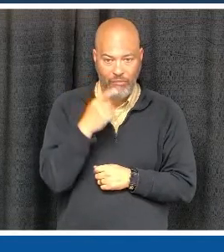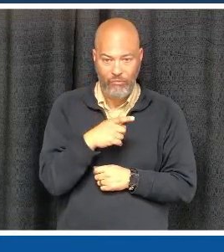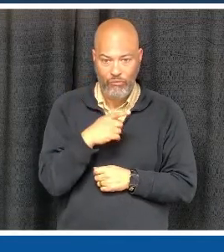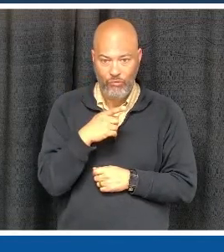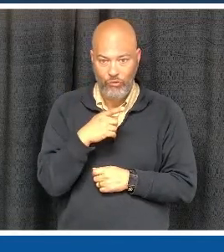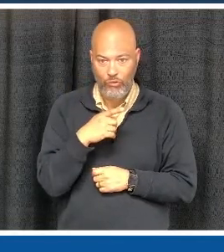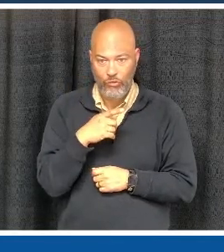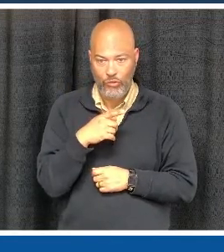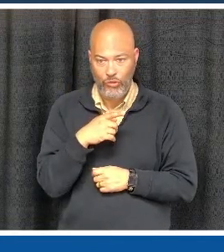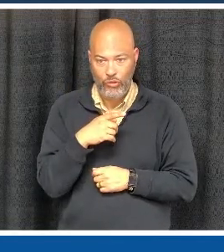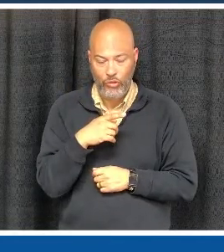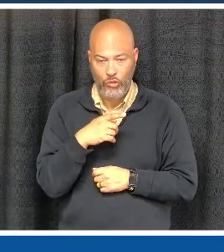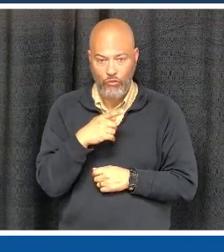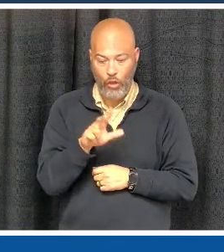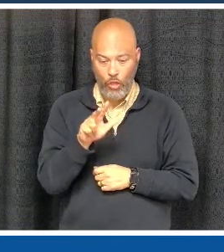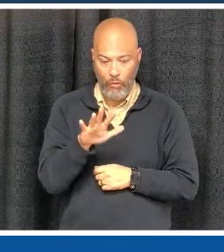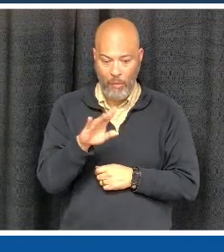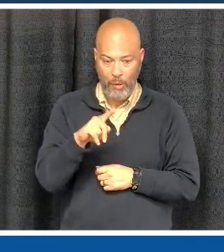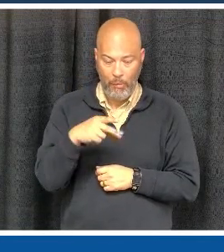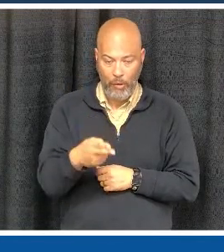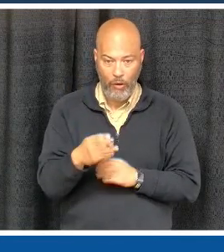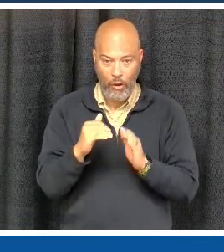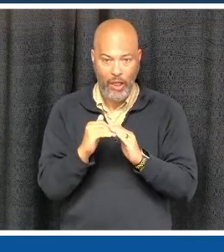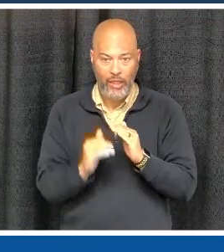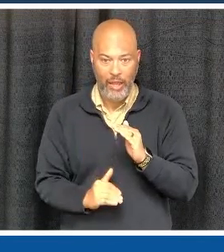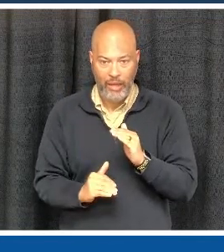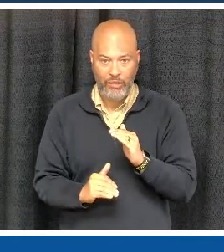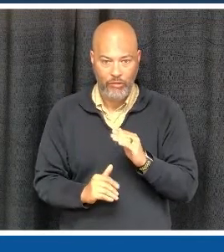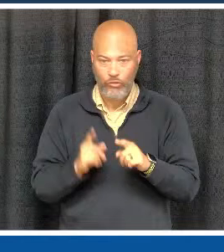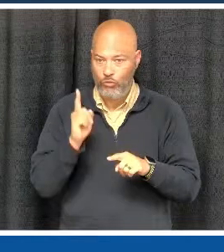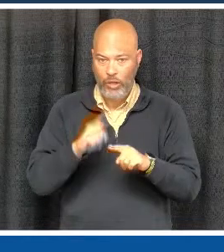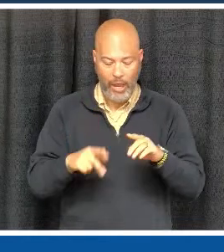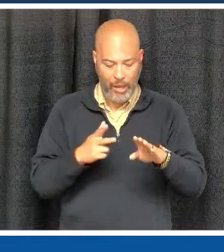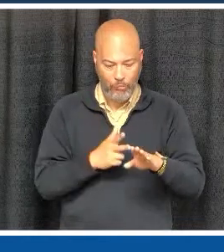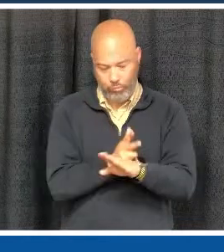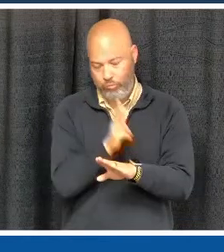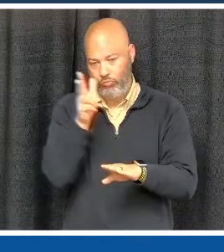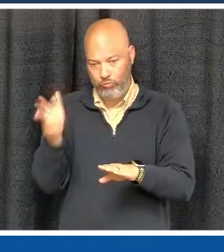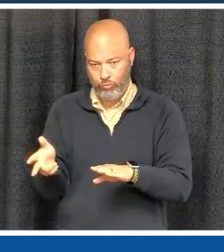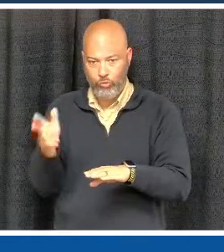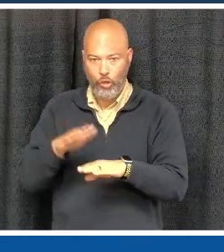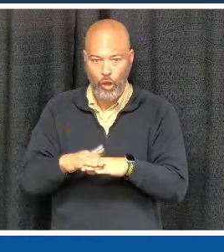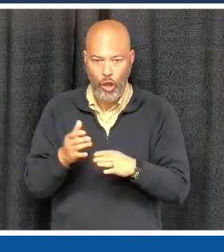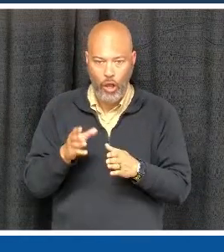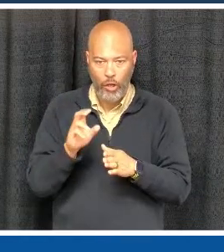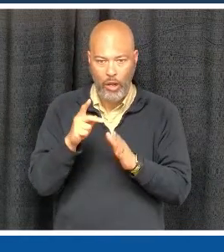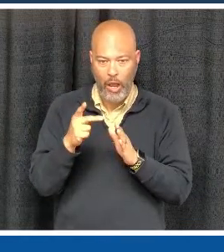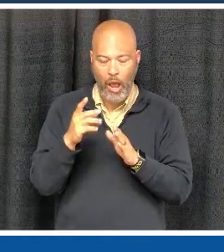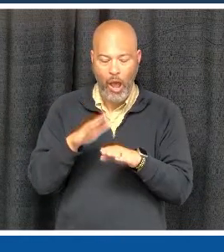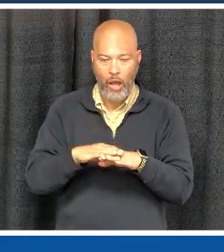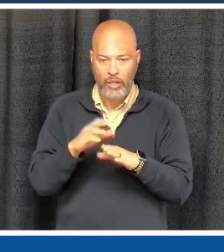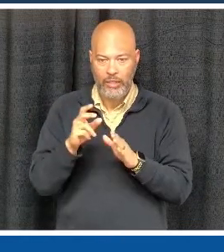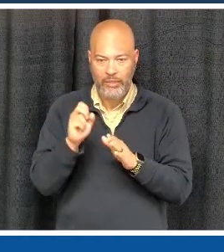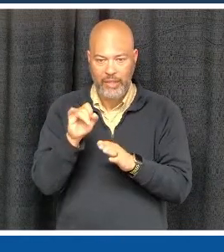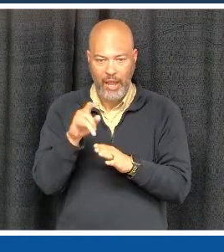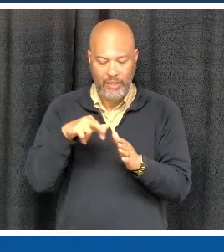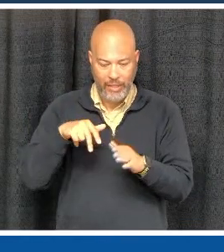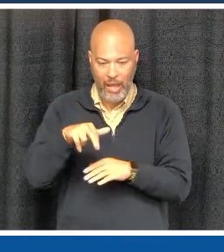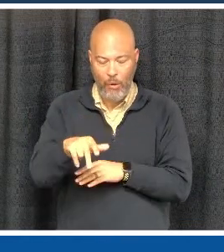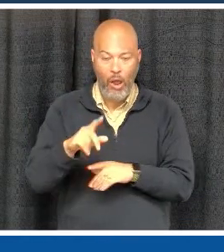going 35 miles or less, you're less likely to jump that sidewalk while you're driving and texting. But if you're driving